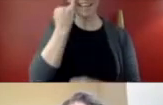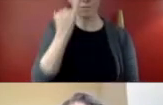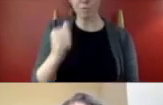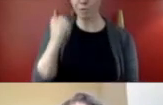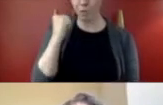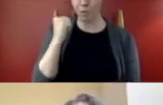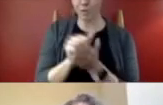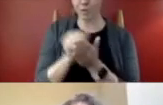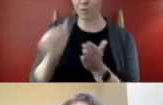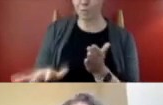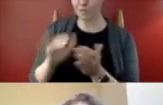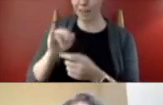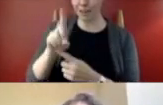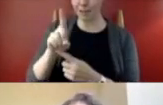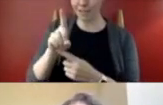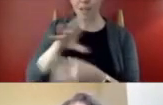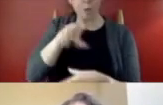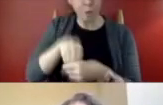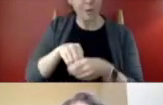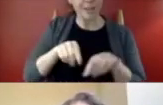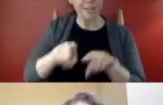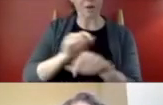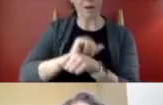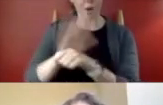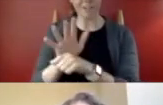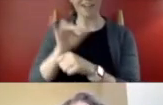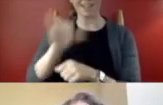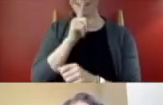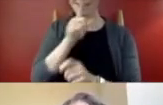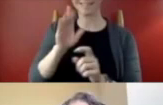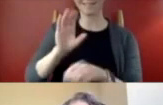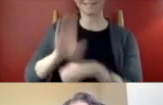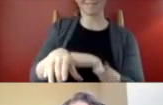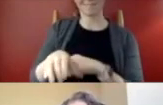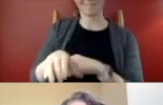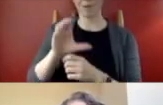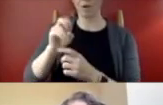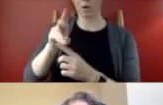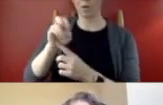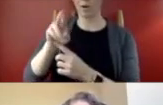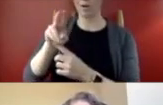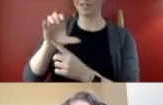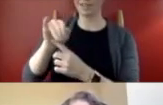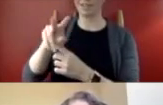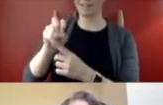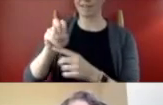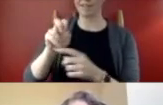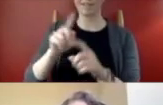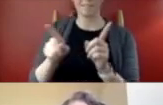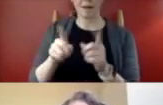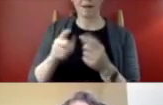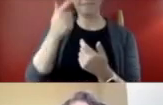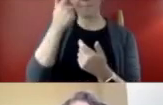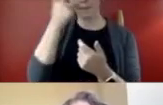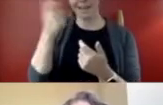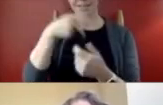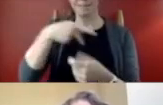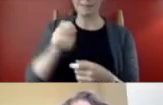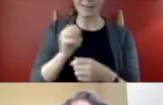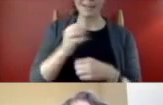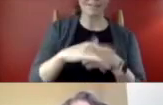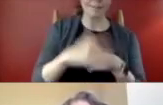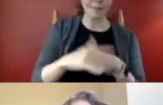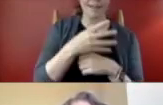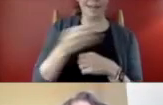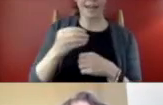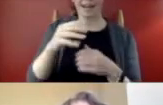during COVID, is coercive. However, due to regional variations in COVID incidence, PPE availability, and health system burdens, Planned Parenthood